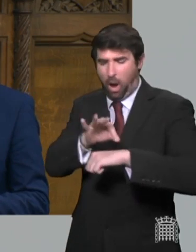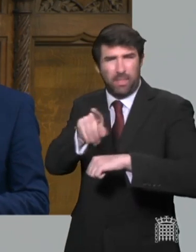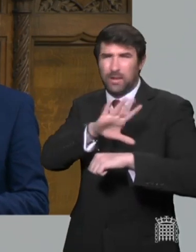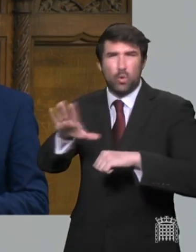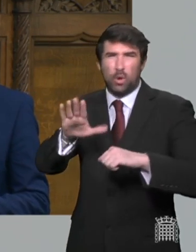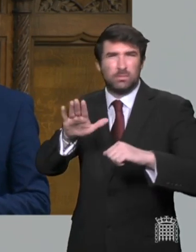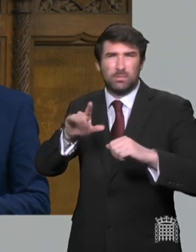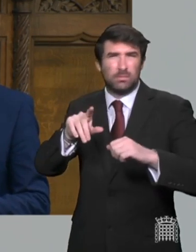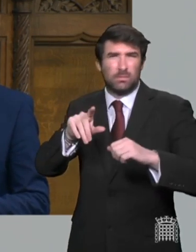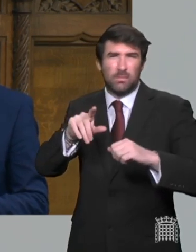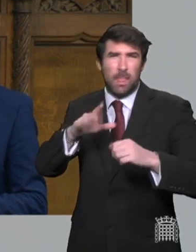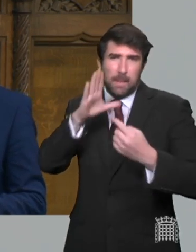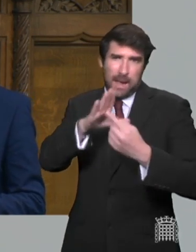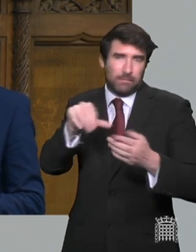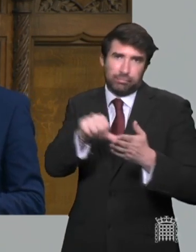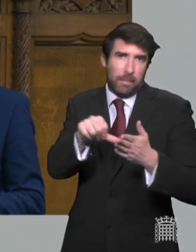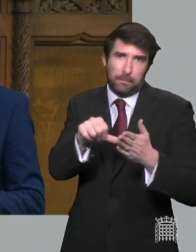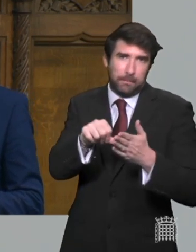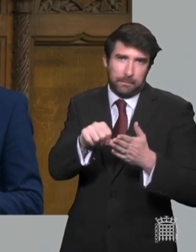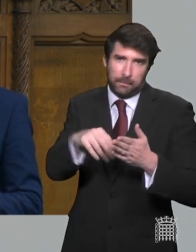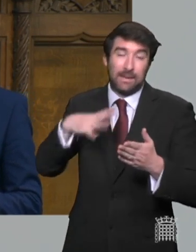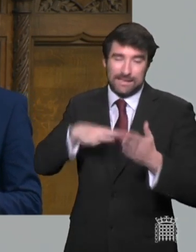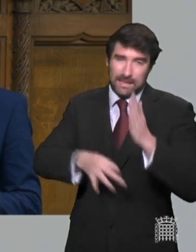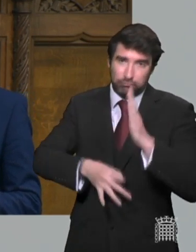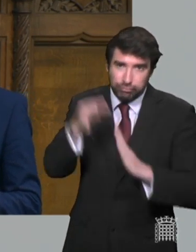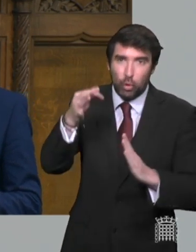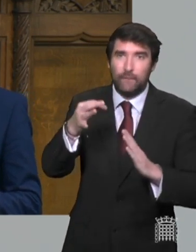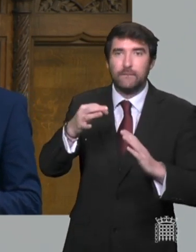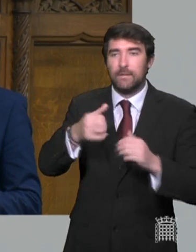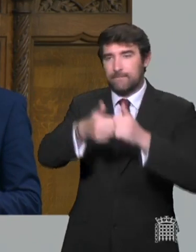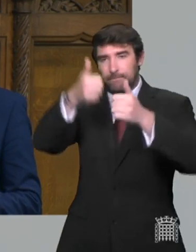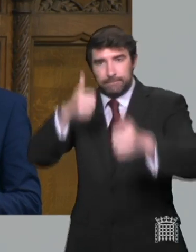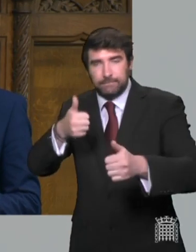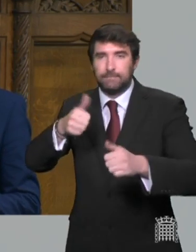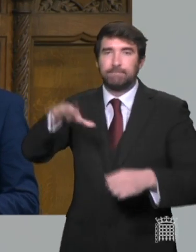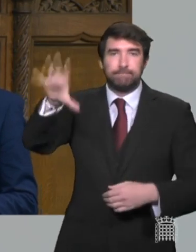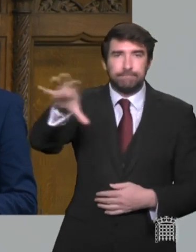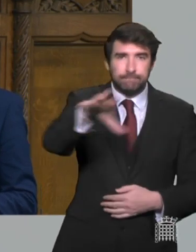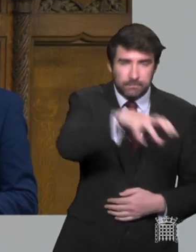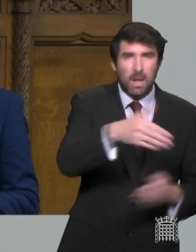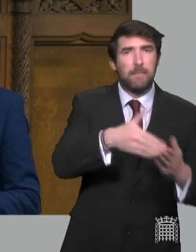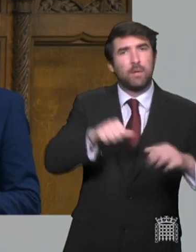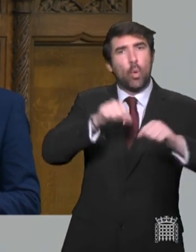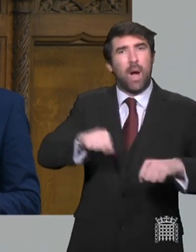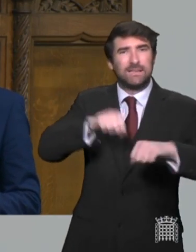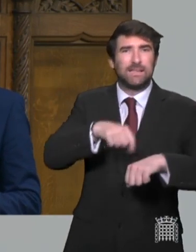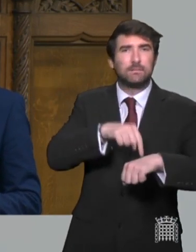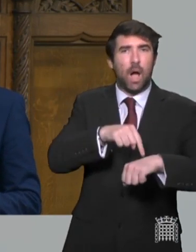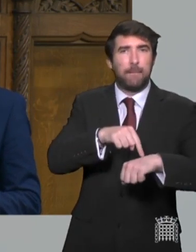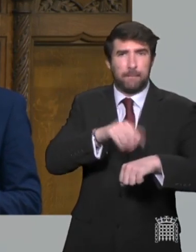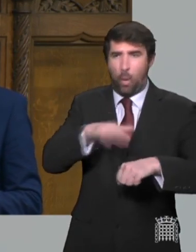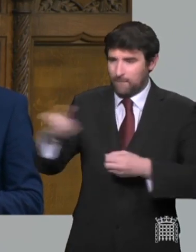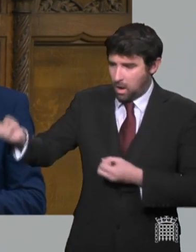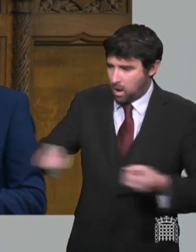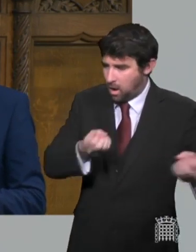Government report on parking spaces and driver facilities, and also measures to reduce waiting times at distribution centres. Will the Prime Minister consider